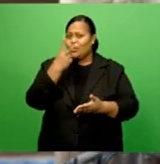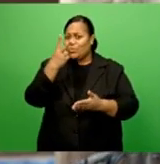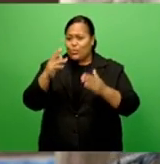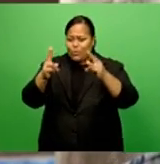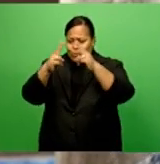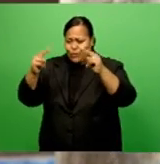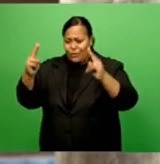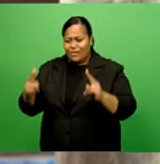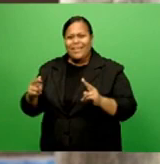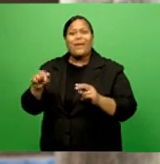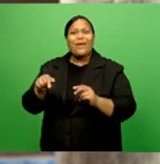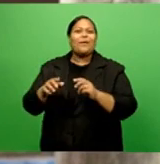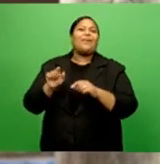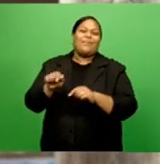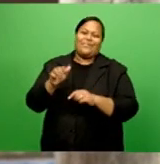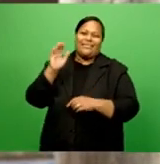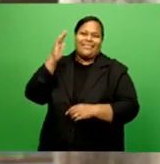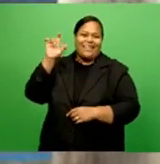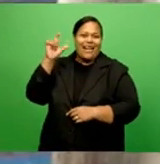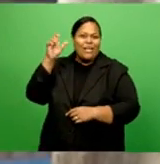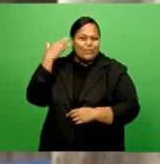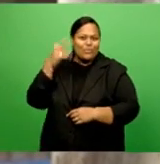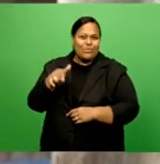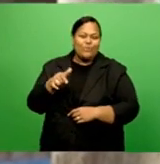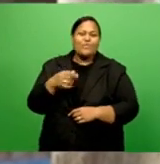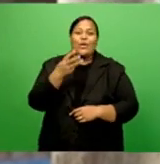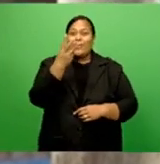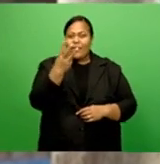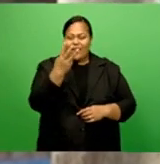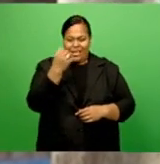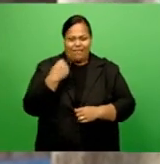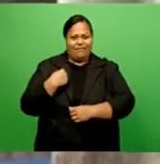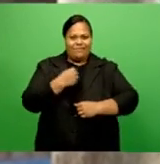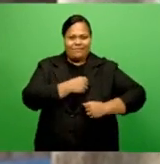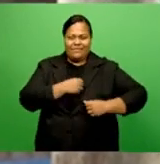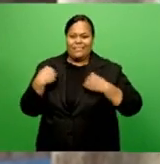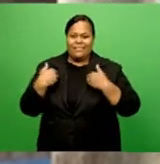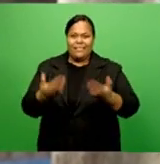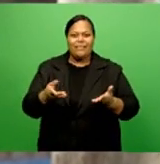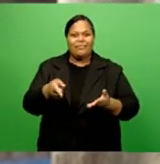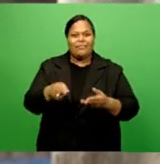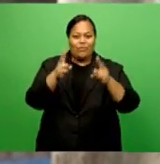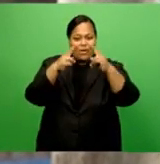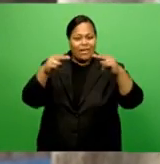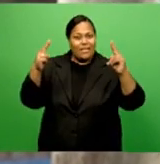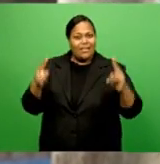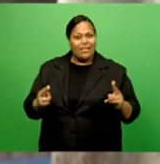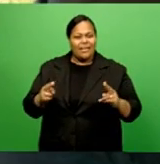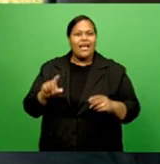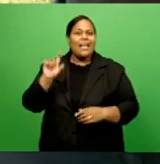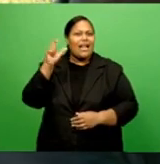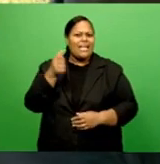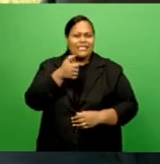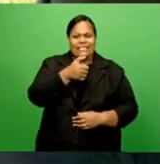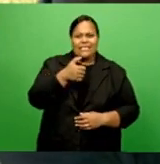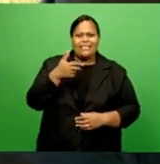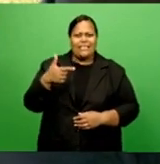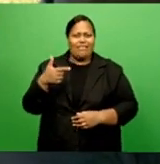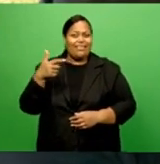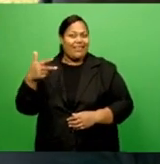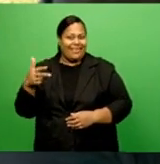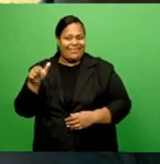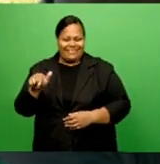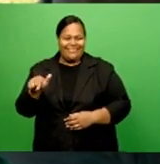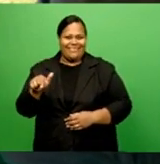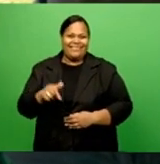have placed 3 tents for our classrooms to be used for classes 6, 7 and 8. Speaking in